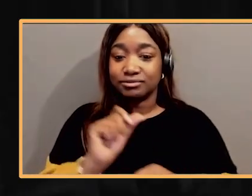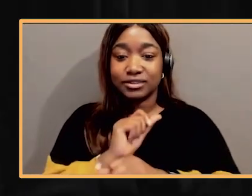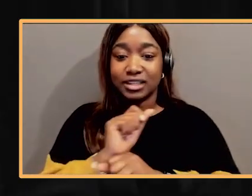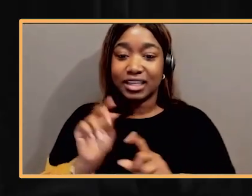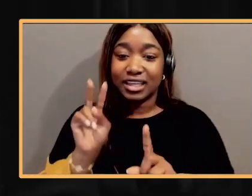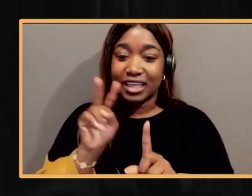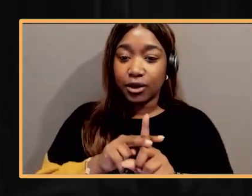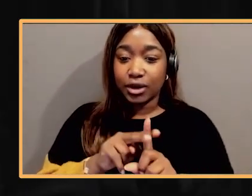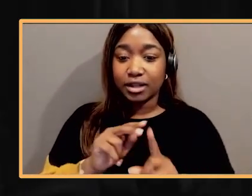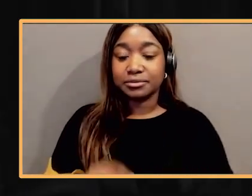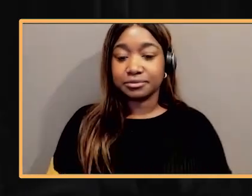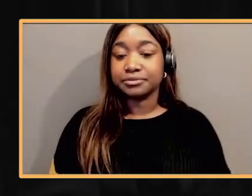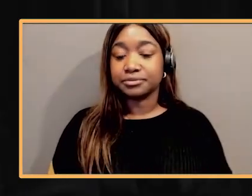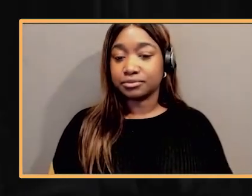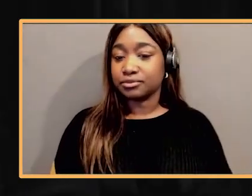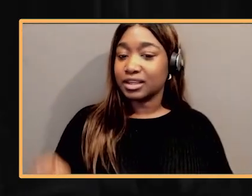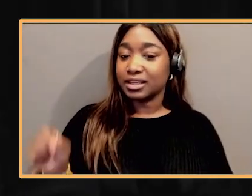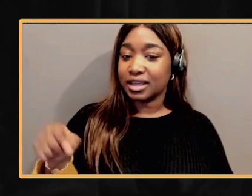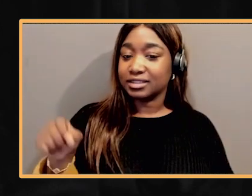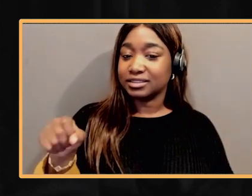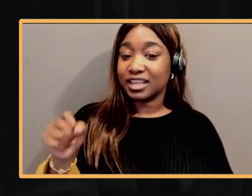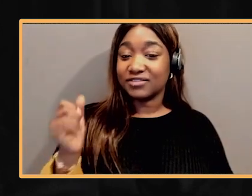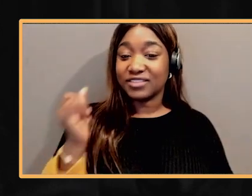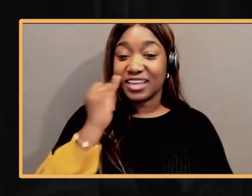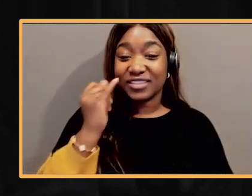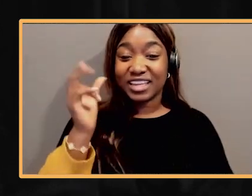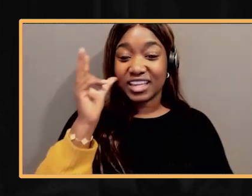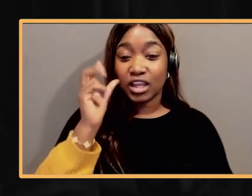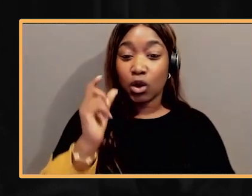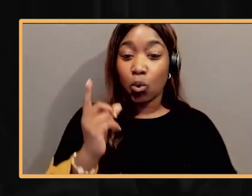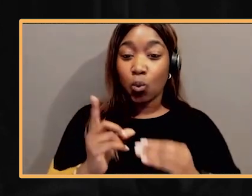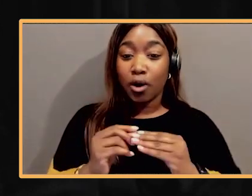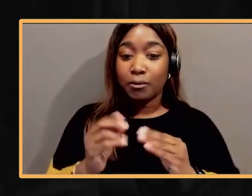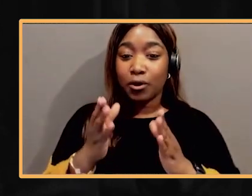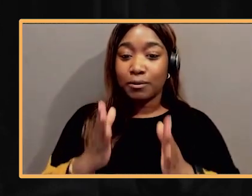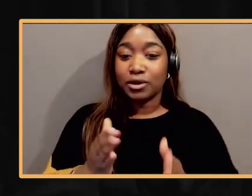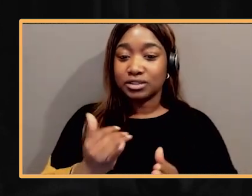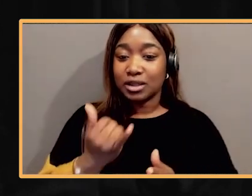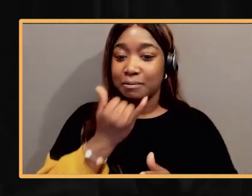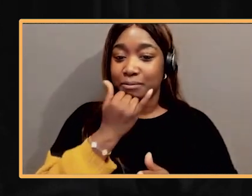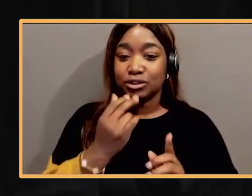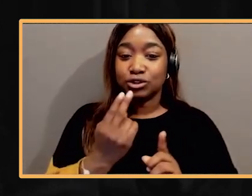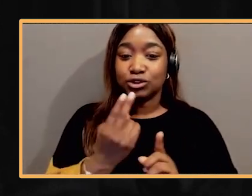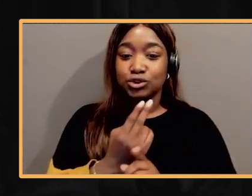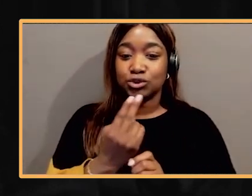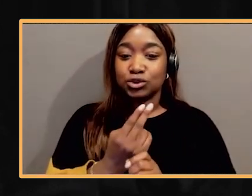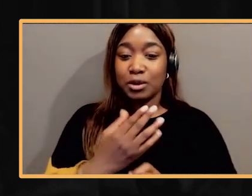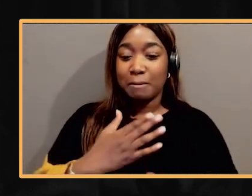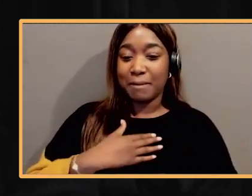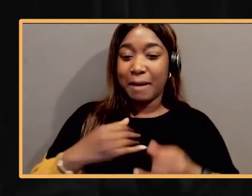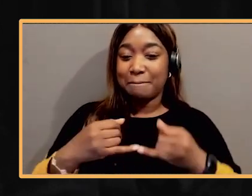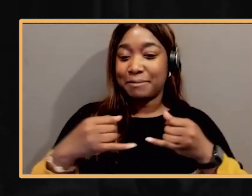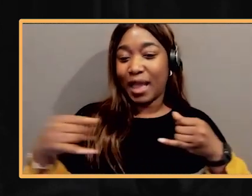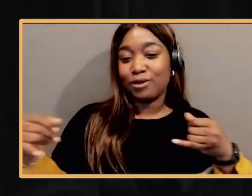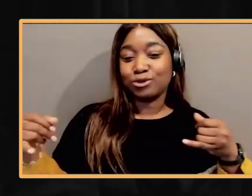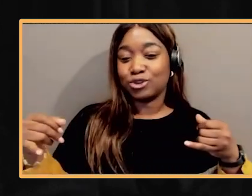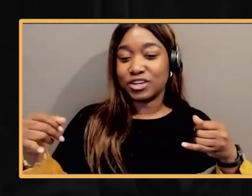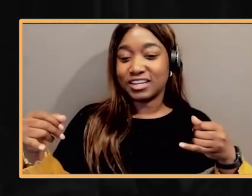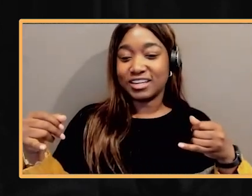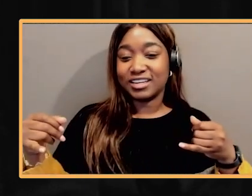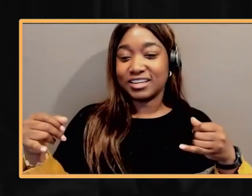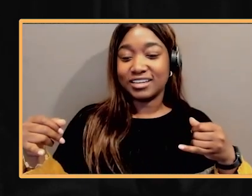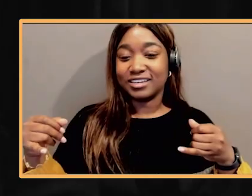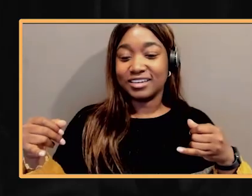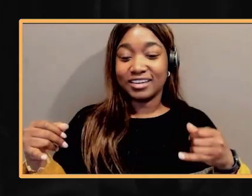Yes. So. Yes. If I hear one more person misuse my boundary when